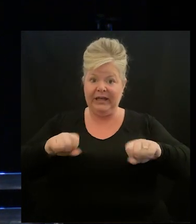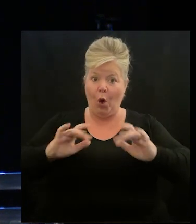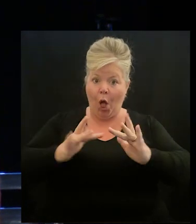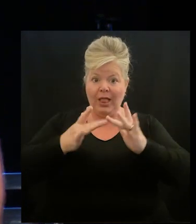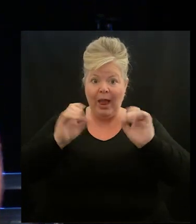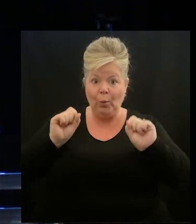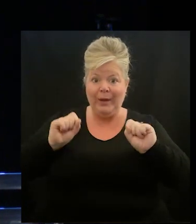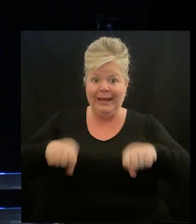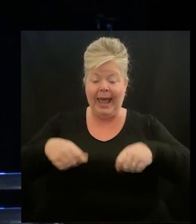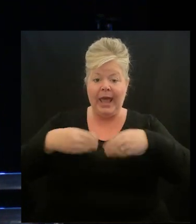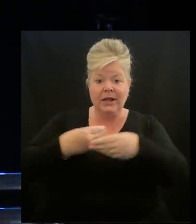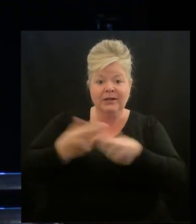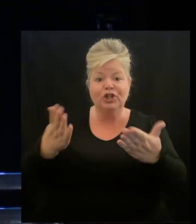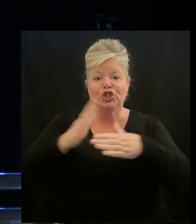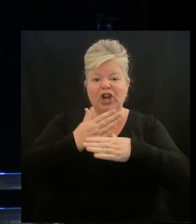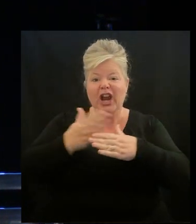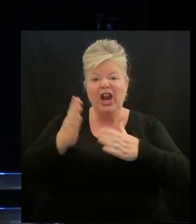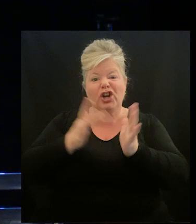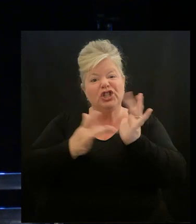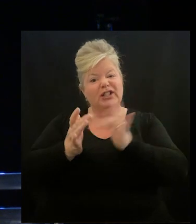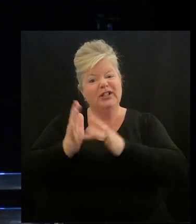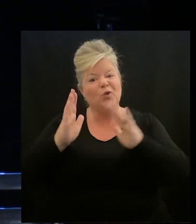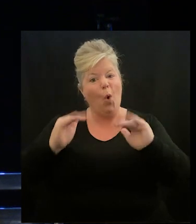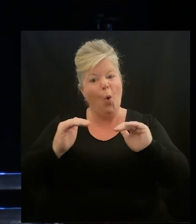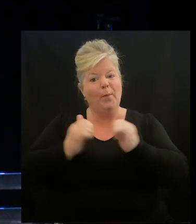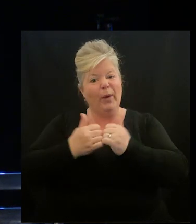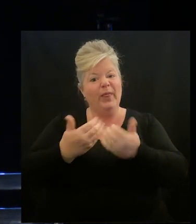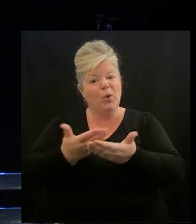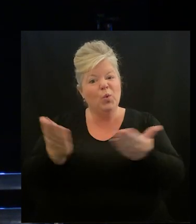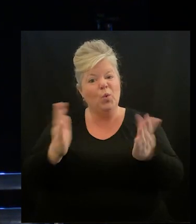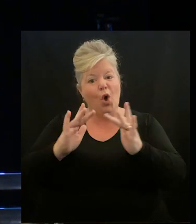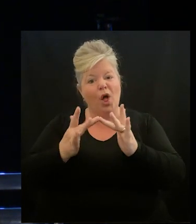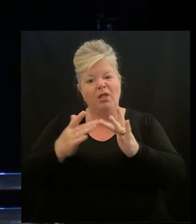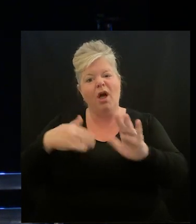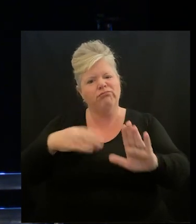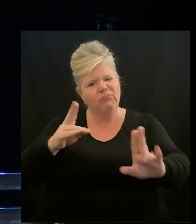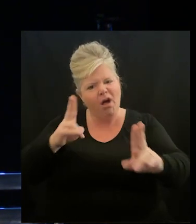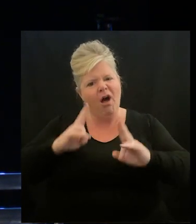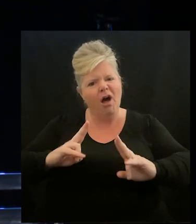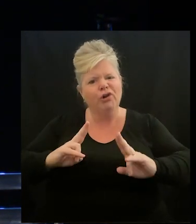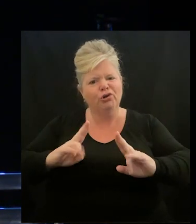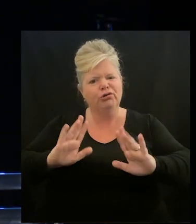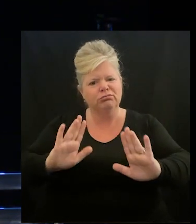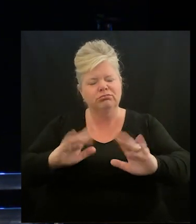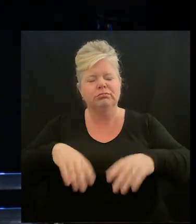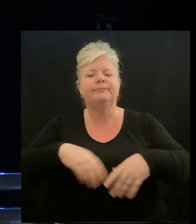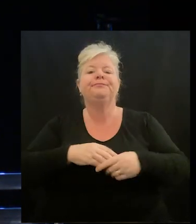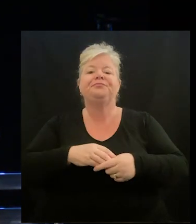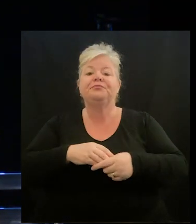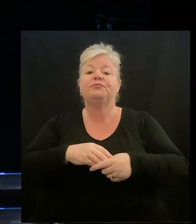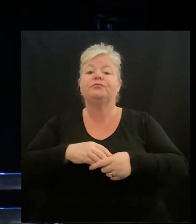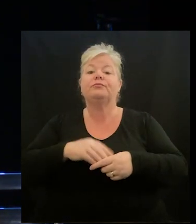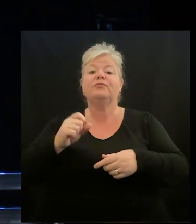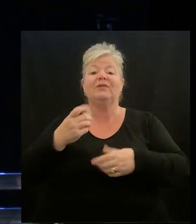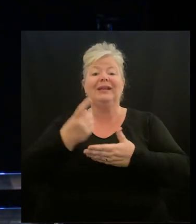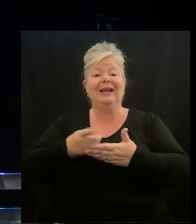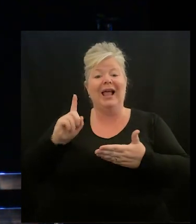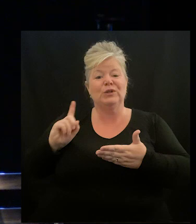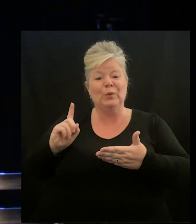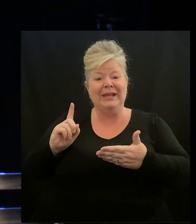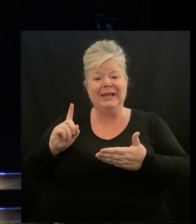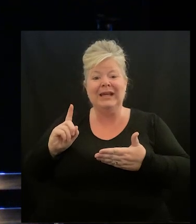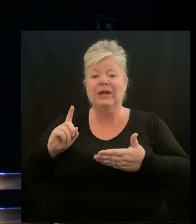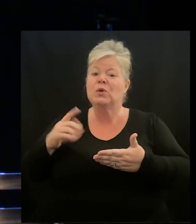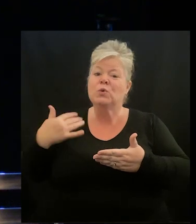the hope of Jesus with you online. We're so honored to be with you today. This past